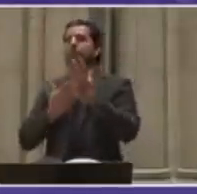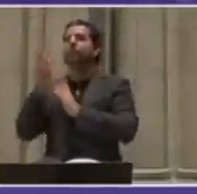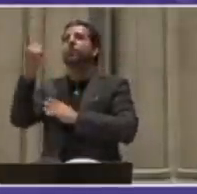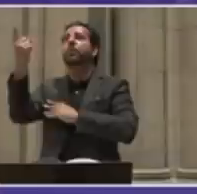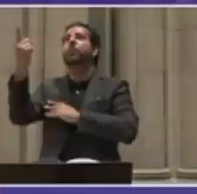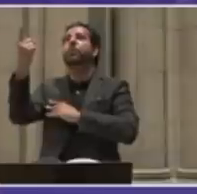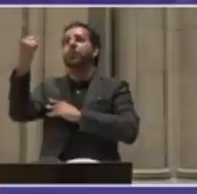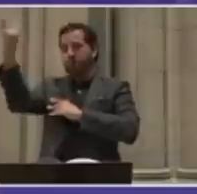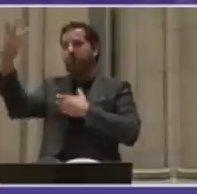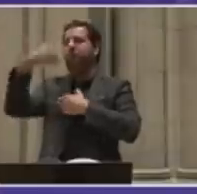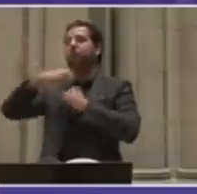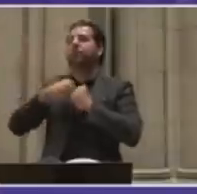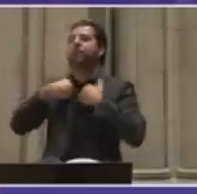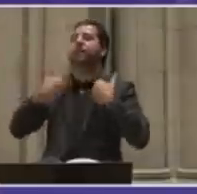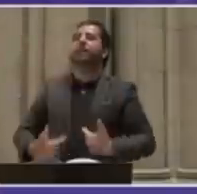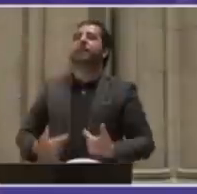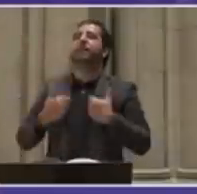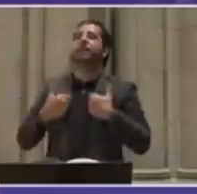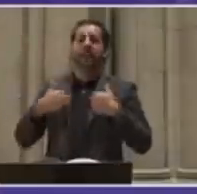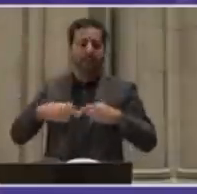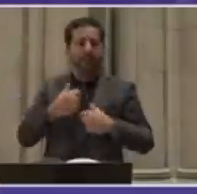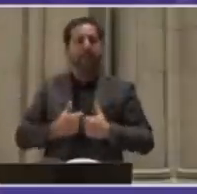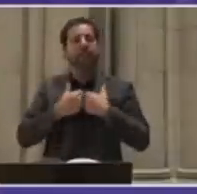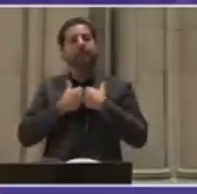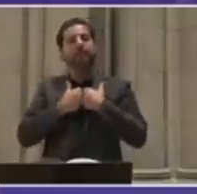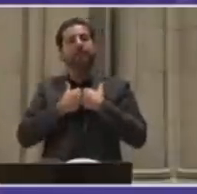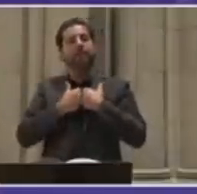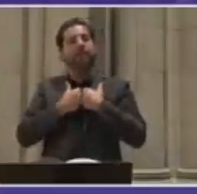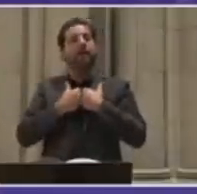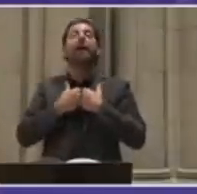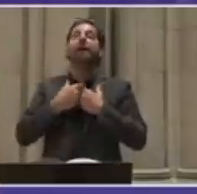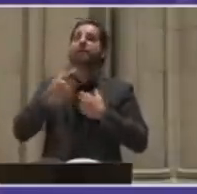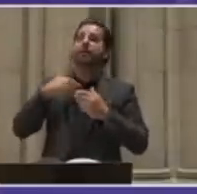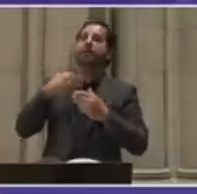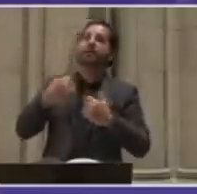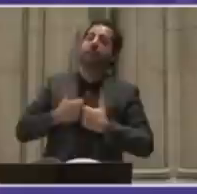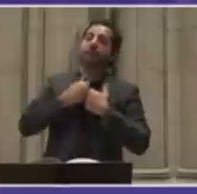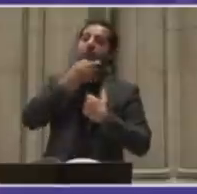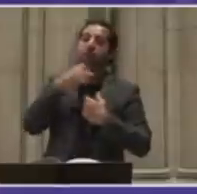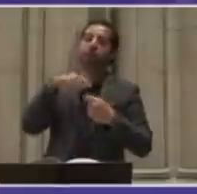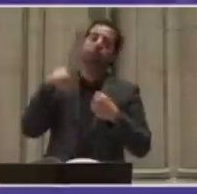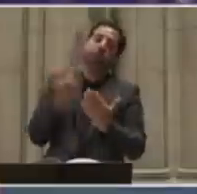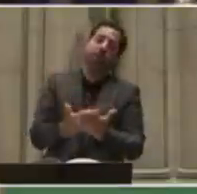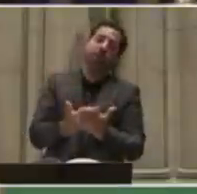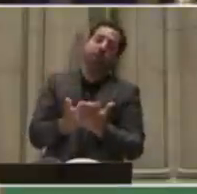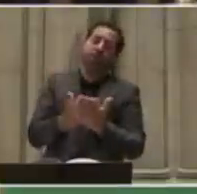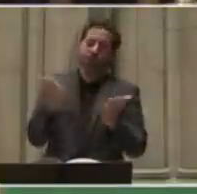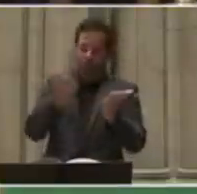I live in you and you in me in this life and in the life to come. Amen.